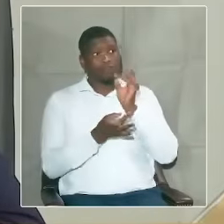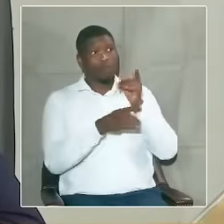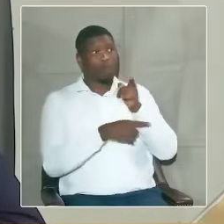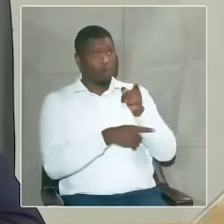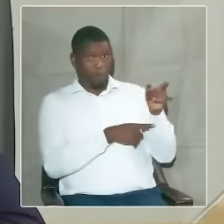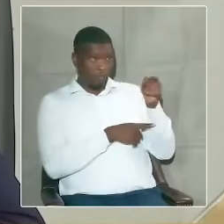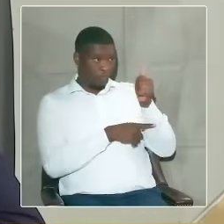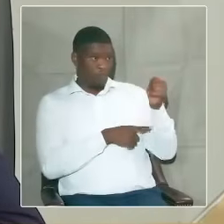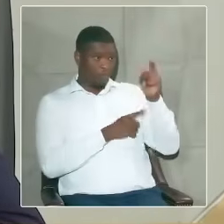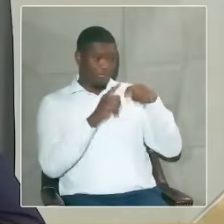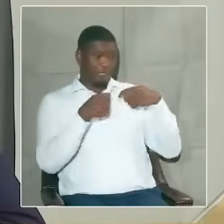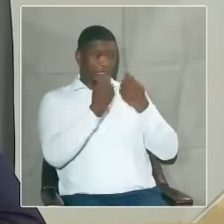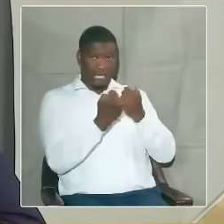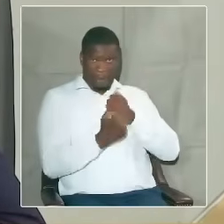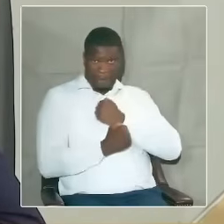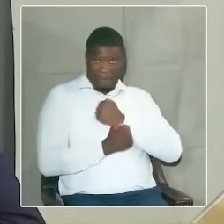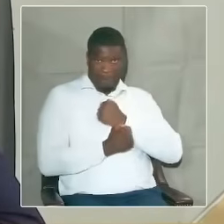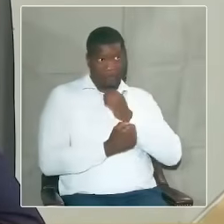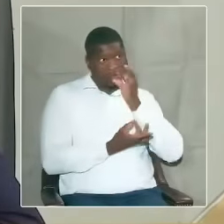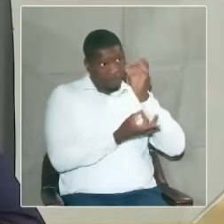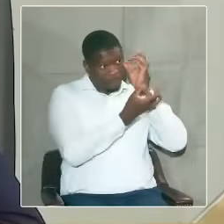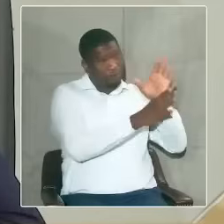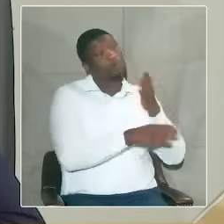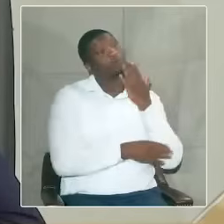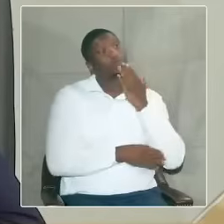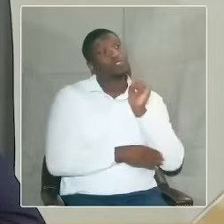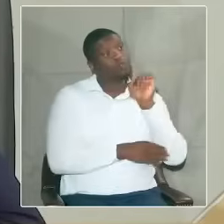don't disestablish anything.